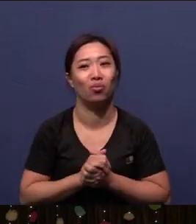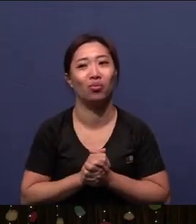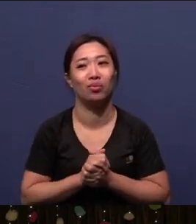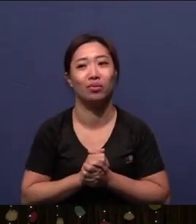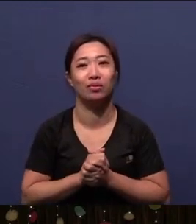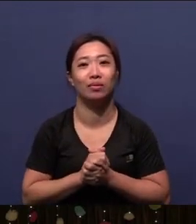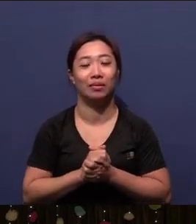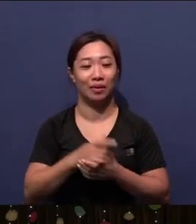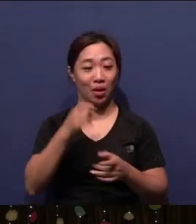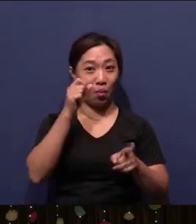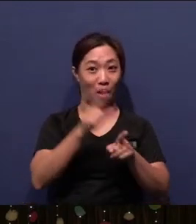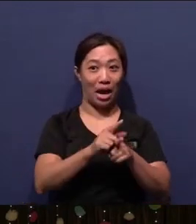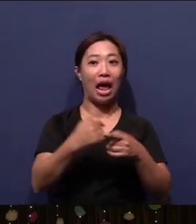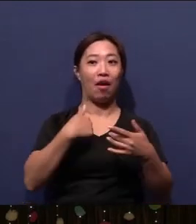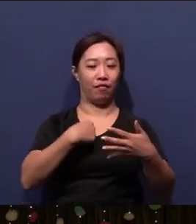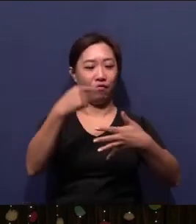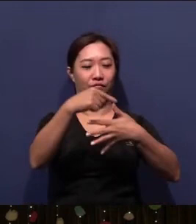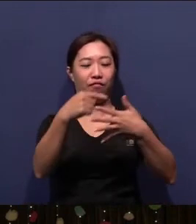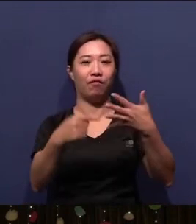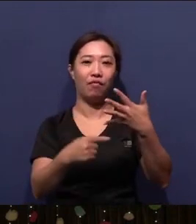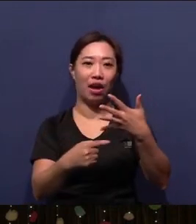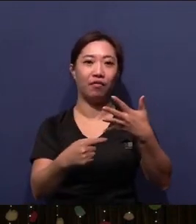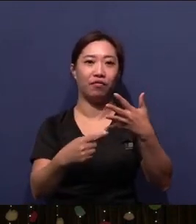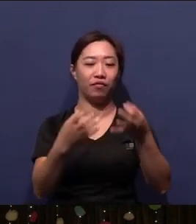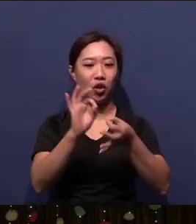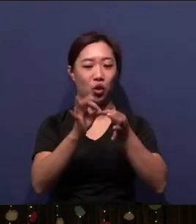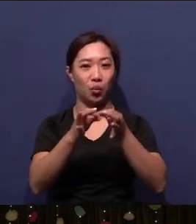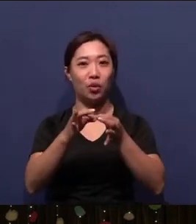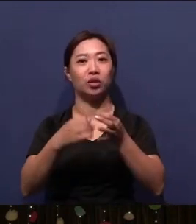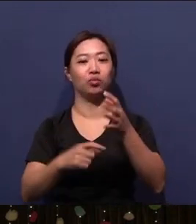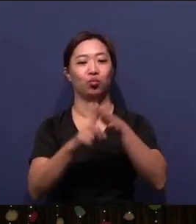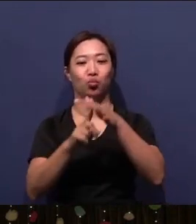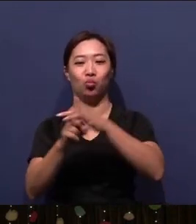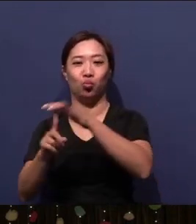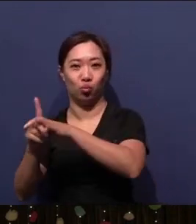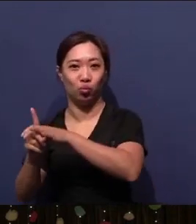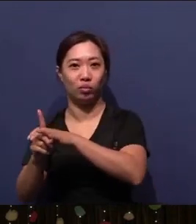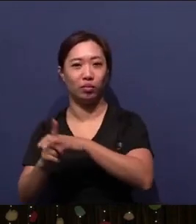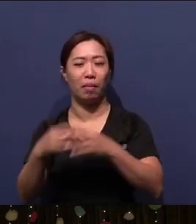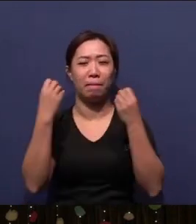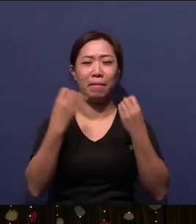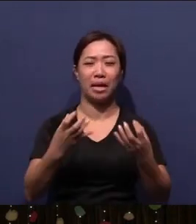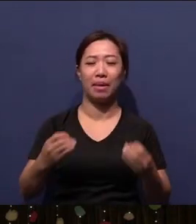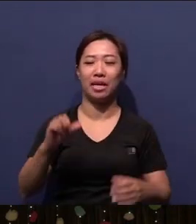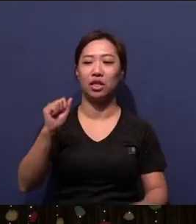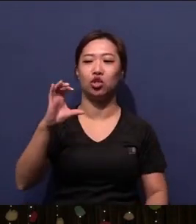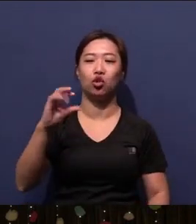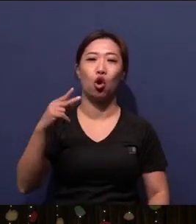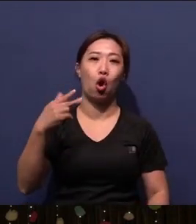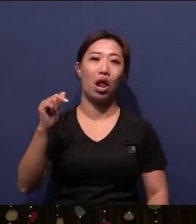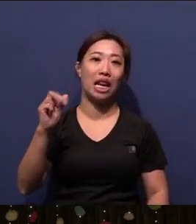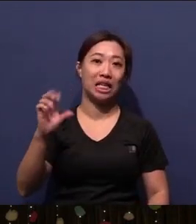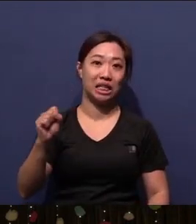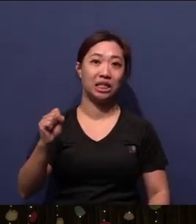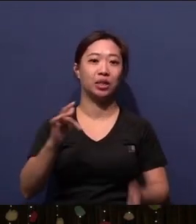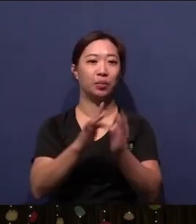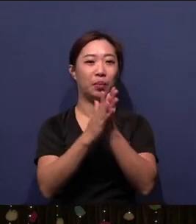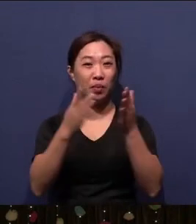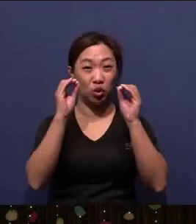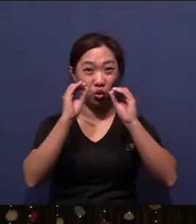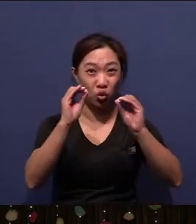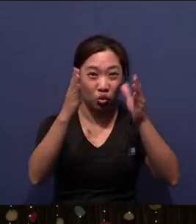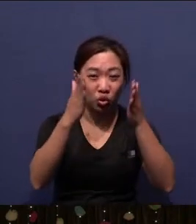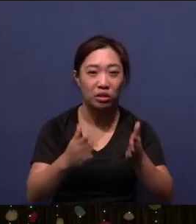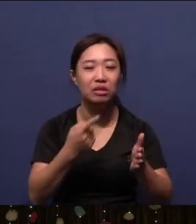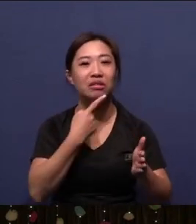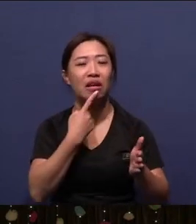in this my brothers, there are five interpretations that surfaces. And majority of the scholars or majority of the biblical teachers are of the